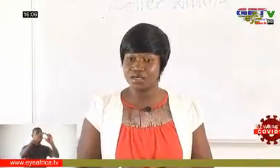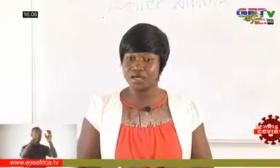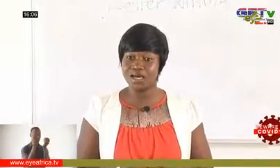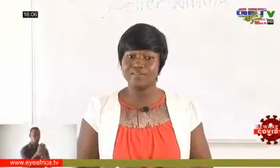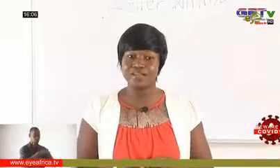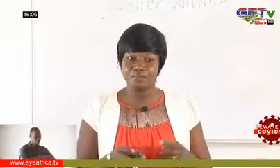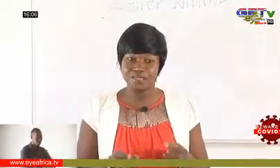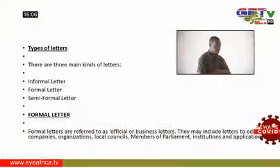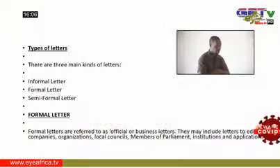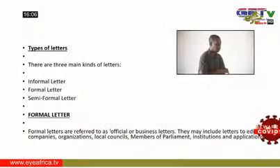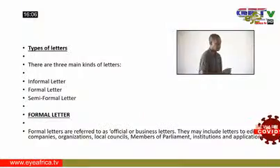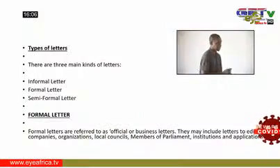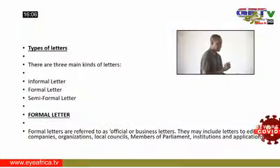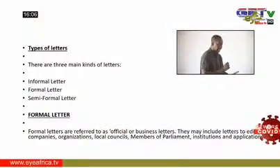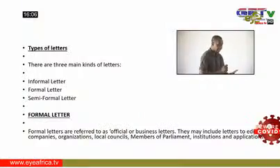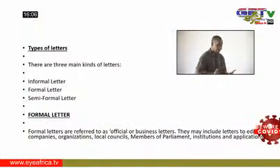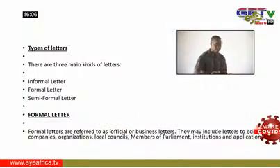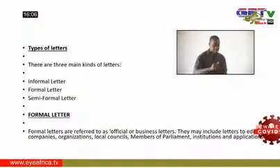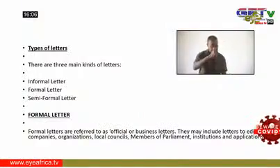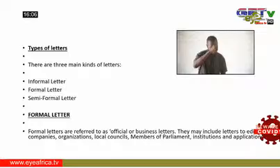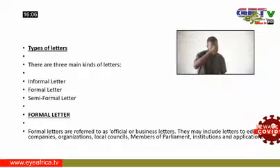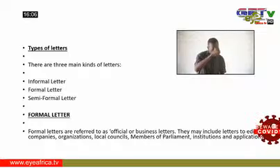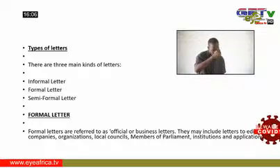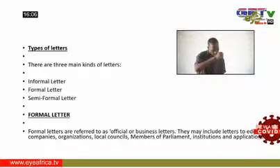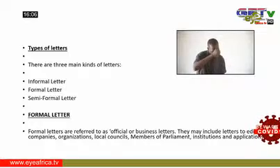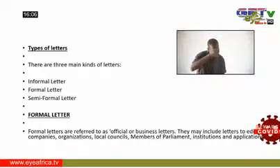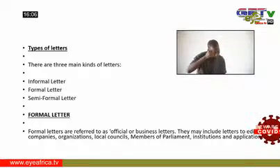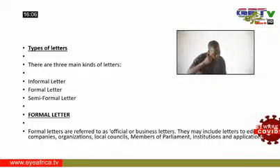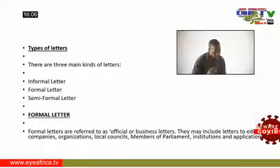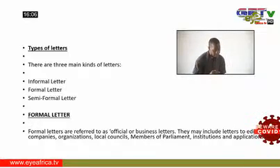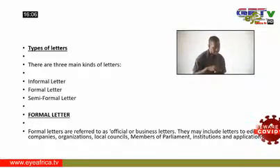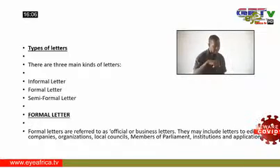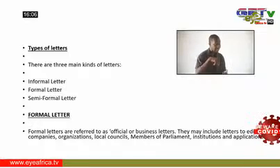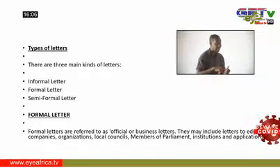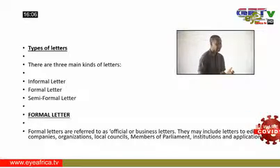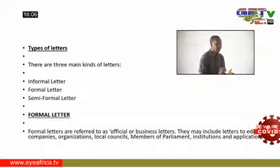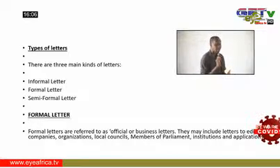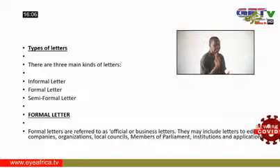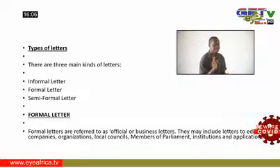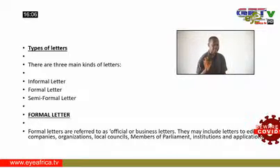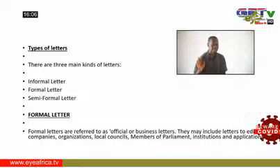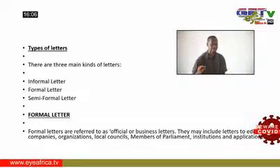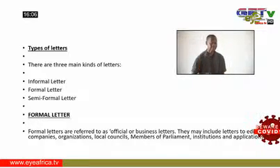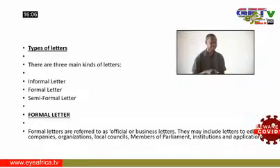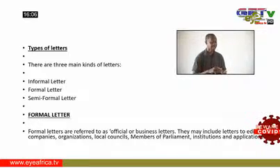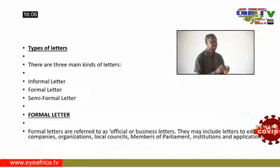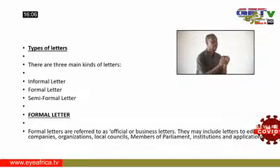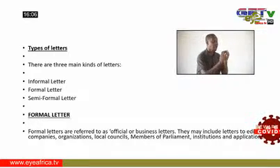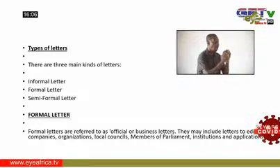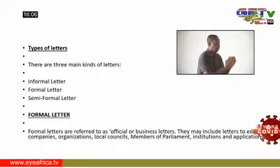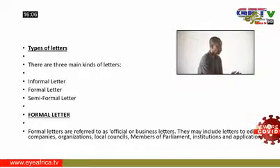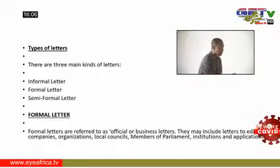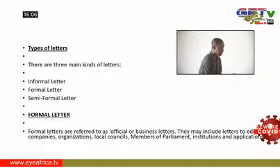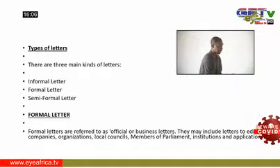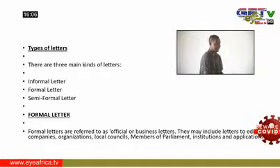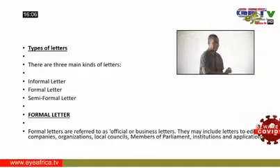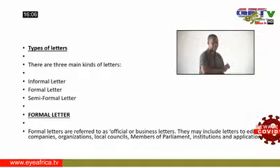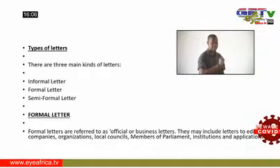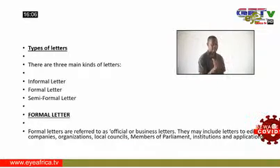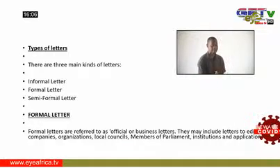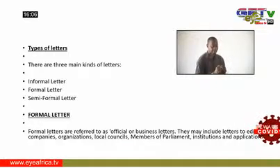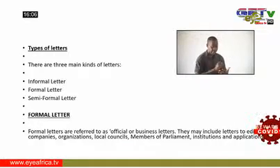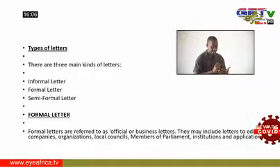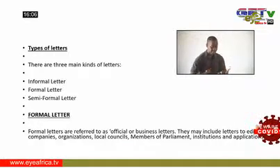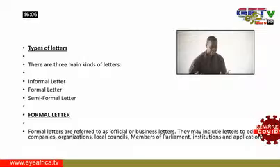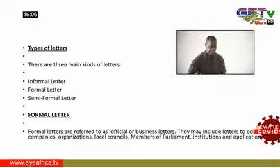institutions, and application letters. Formal letters are letters that are official and are